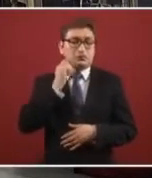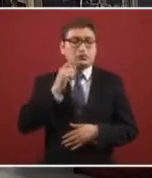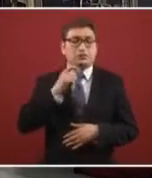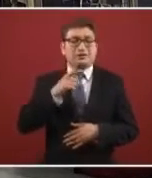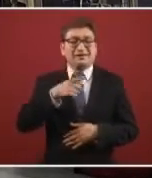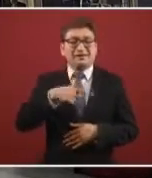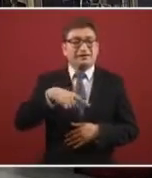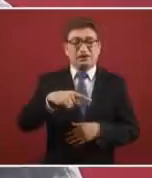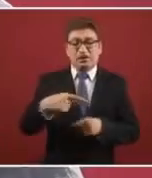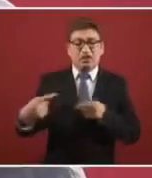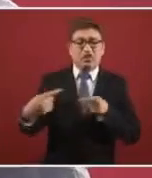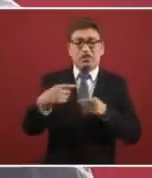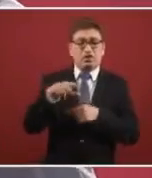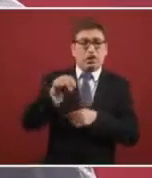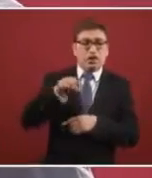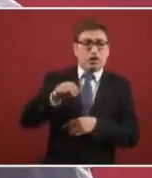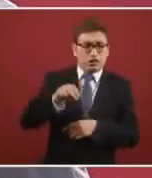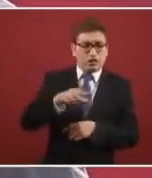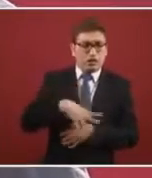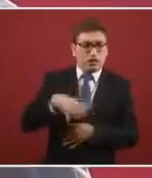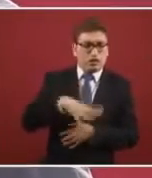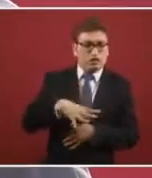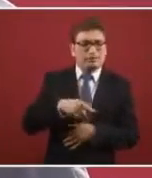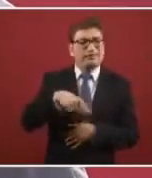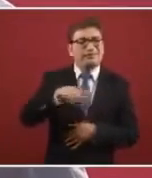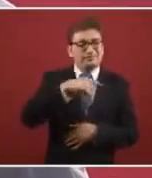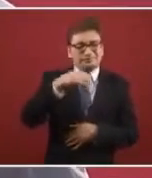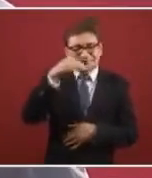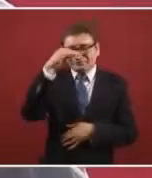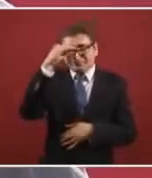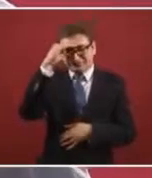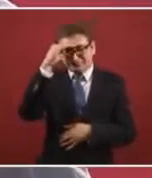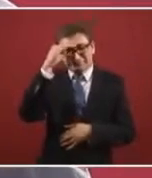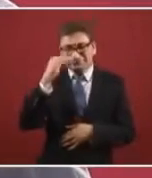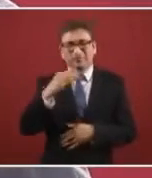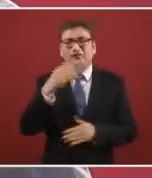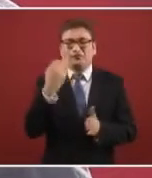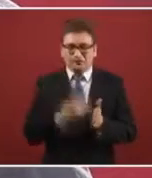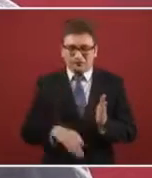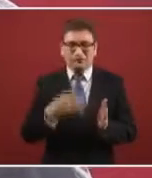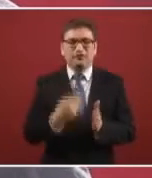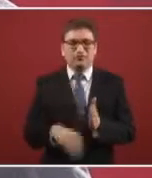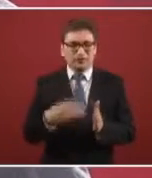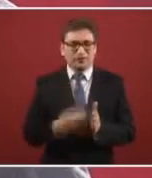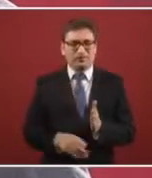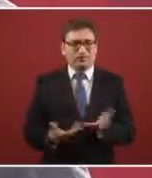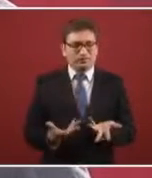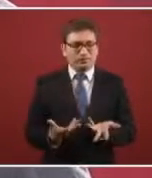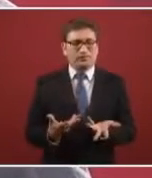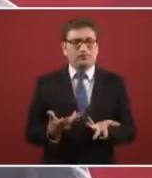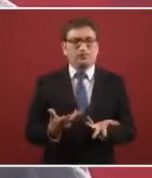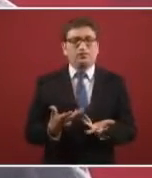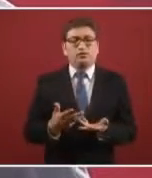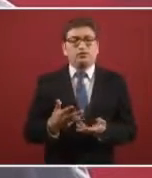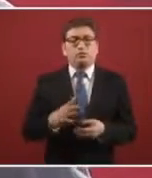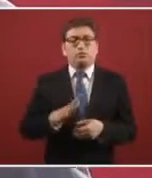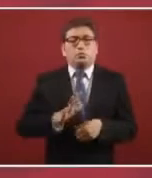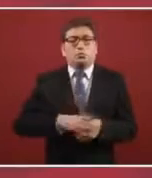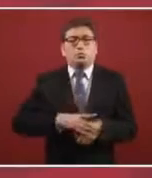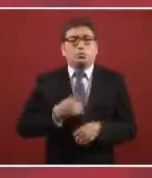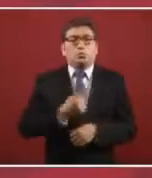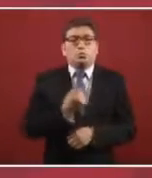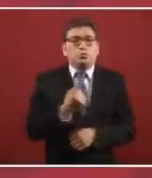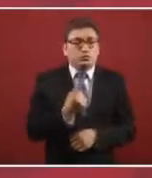que esto no Because this should not ser be, motivo not be a motive